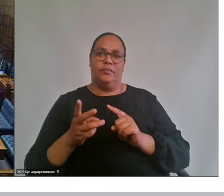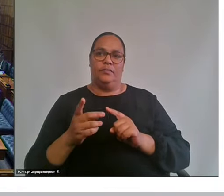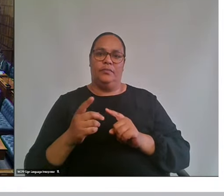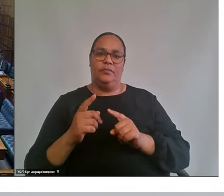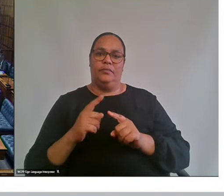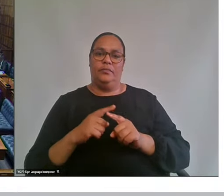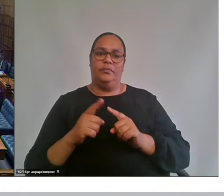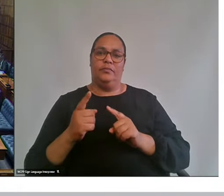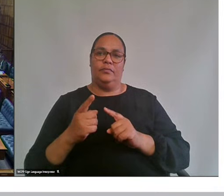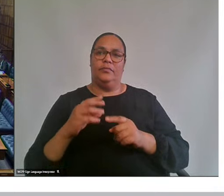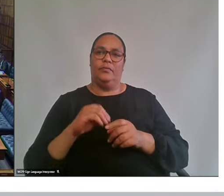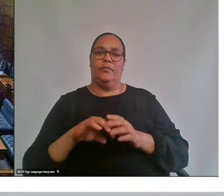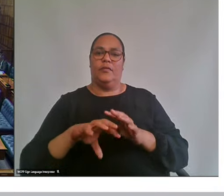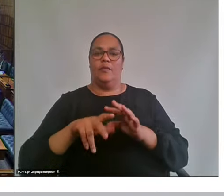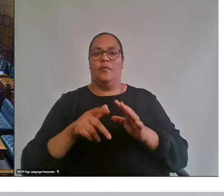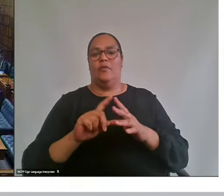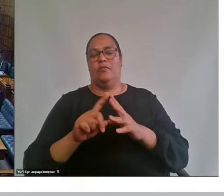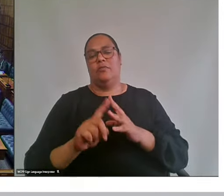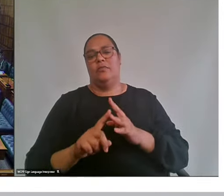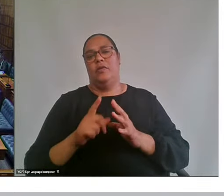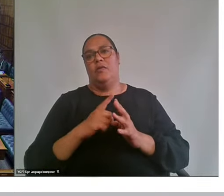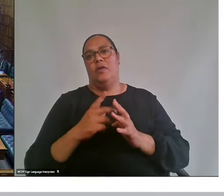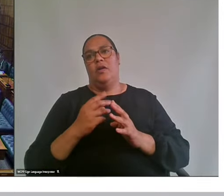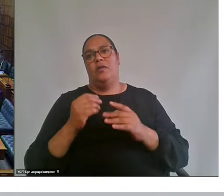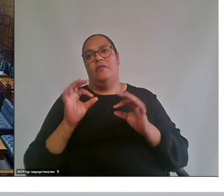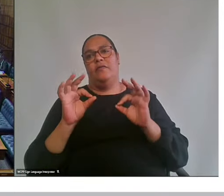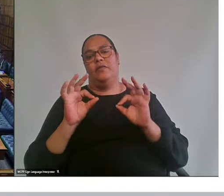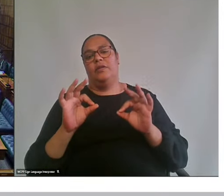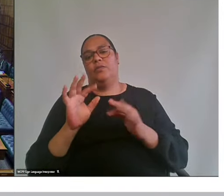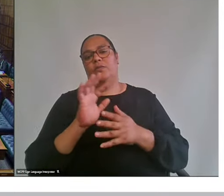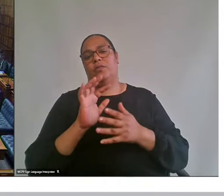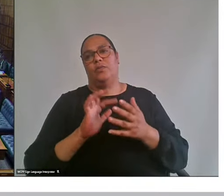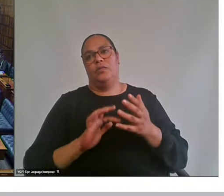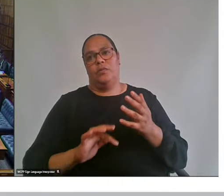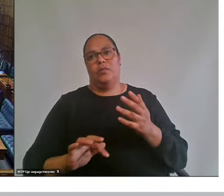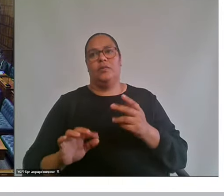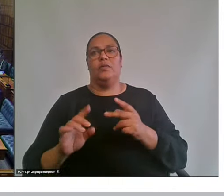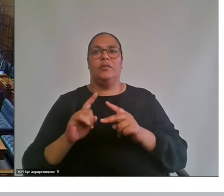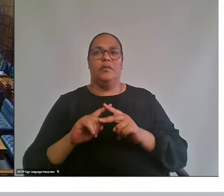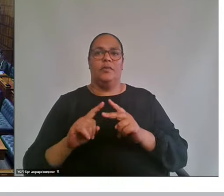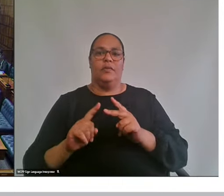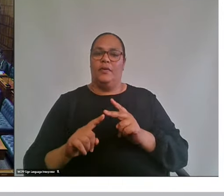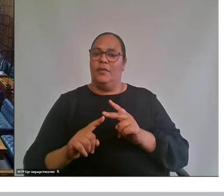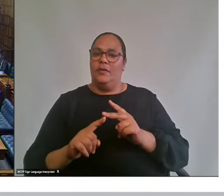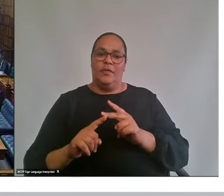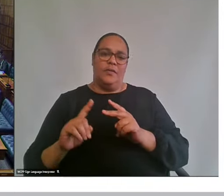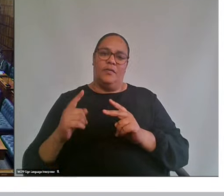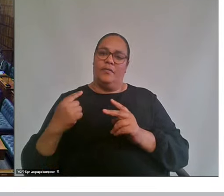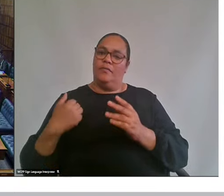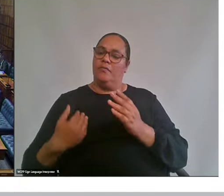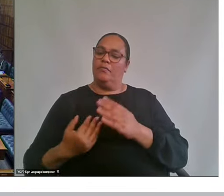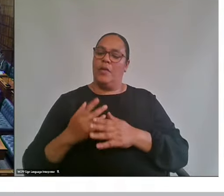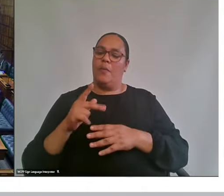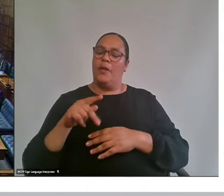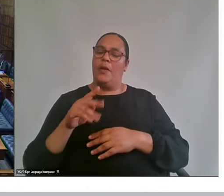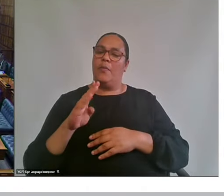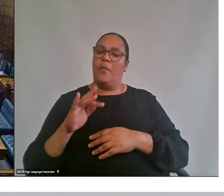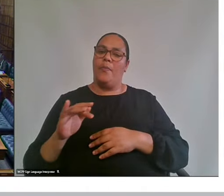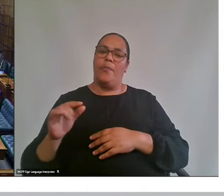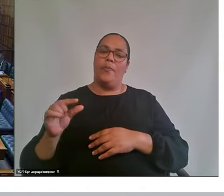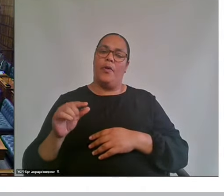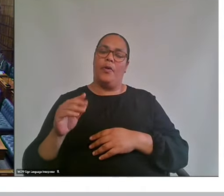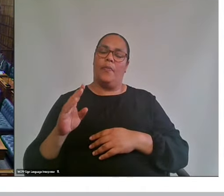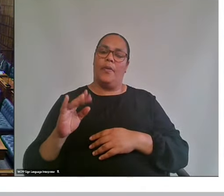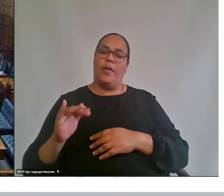the board across the province because they are fantastic stories right across the province so for example recently platenburg Bay was named